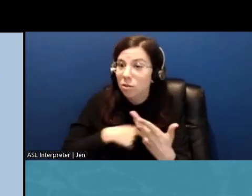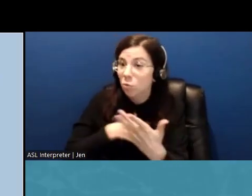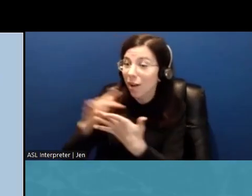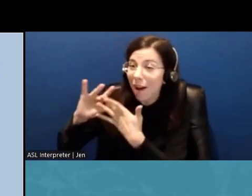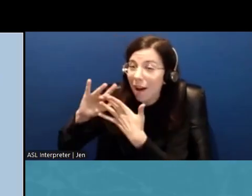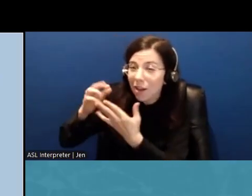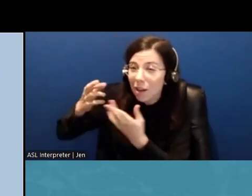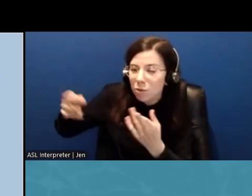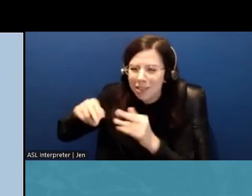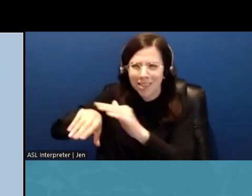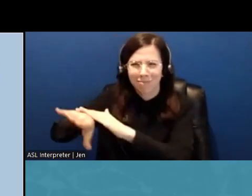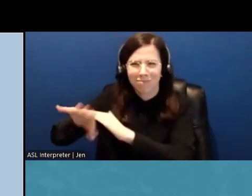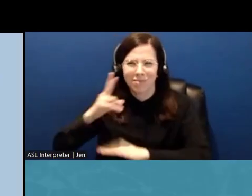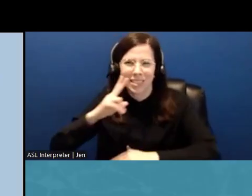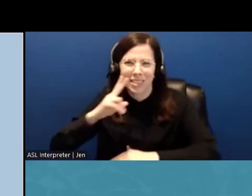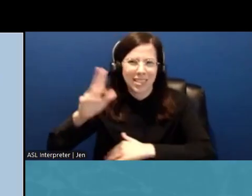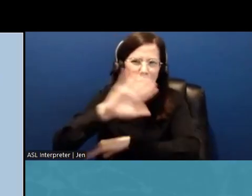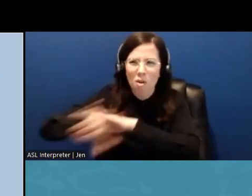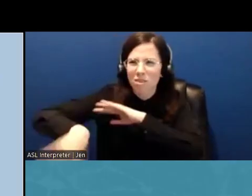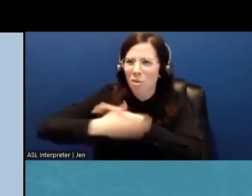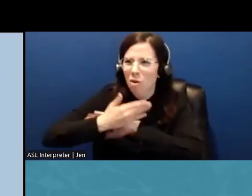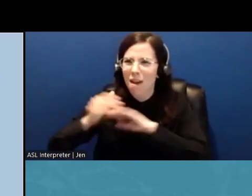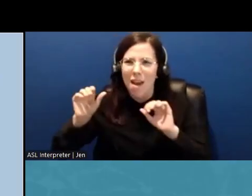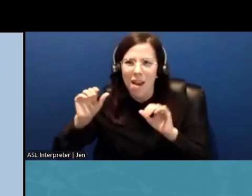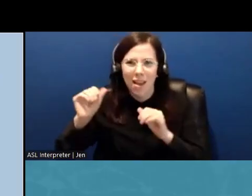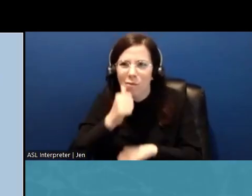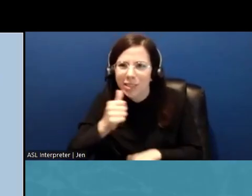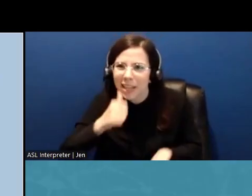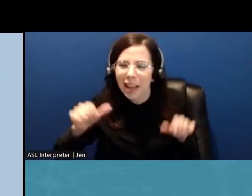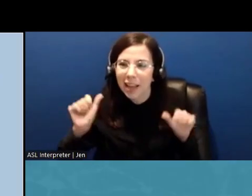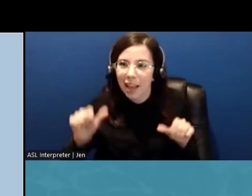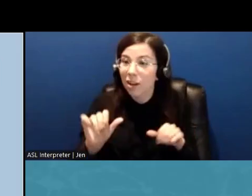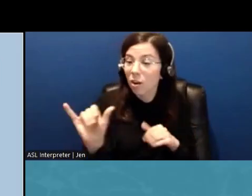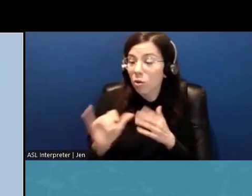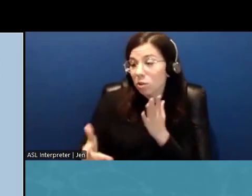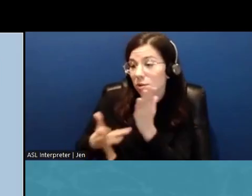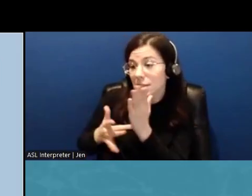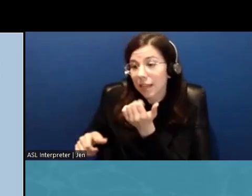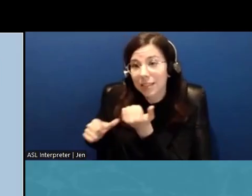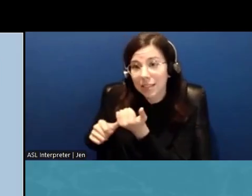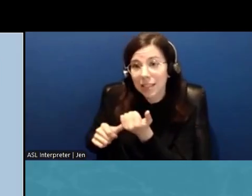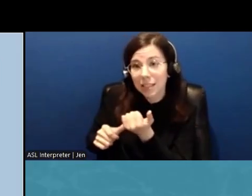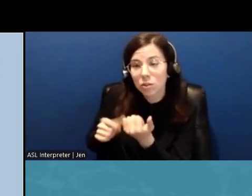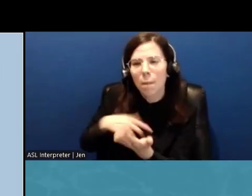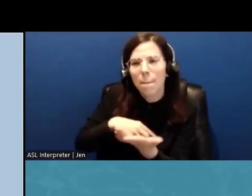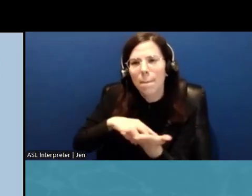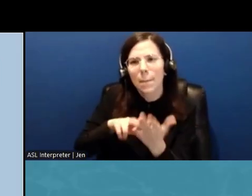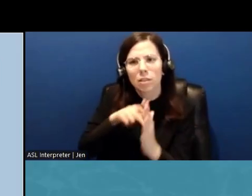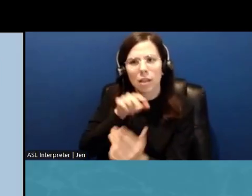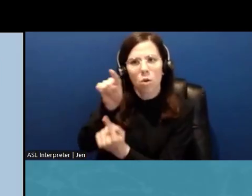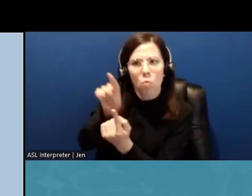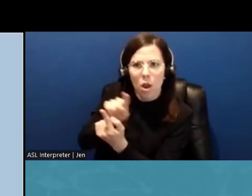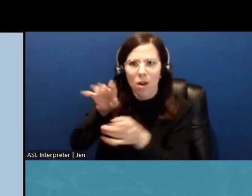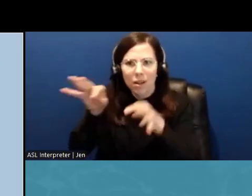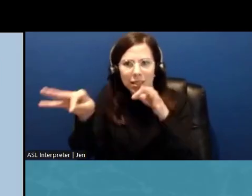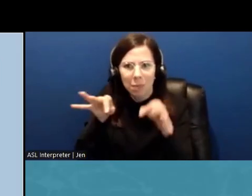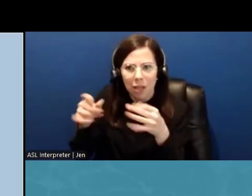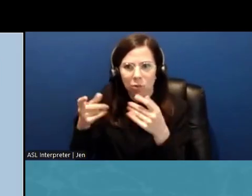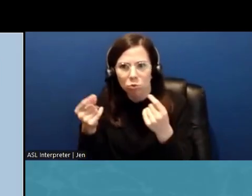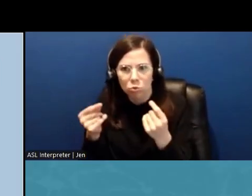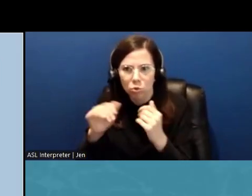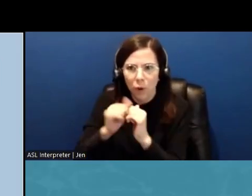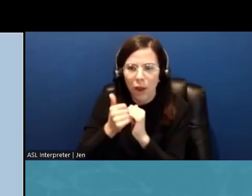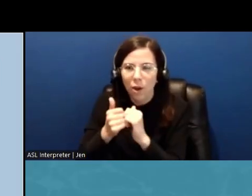access 24/7. And then we have technical assistance that you can get one of us kind of walking with you as you serve.